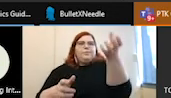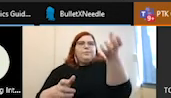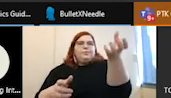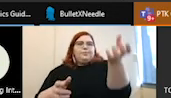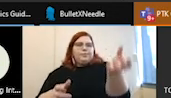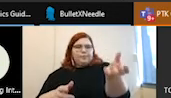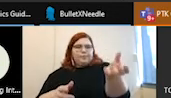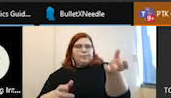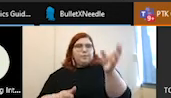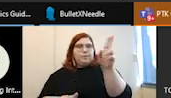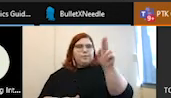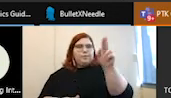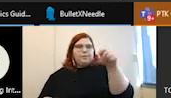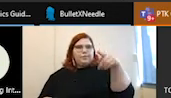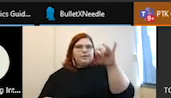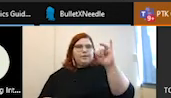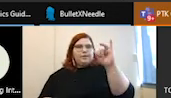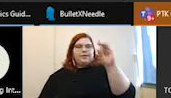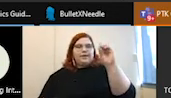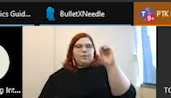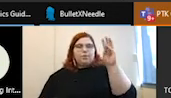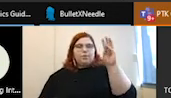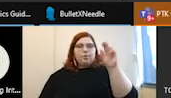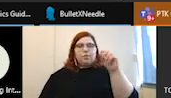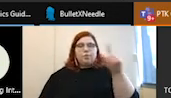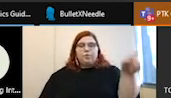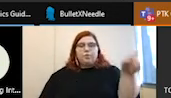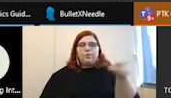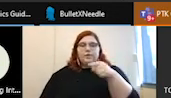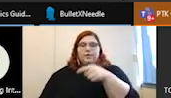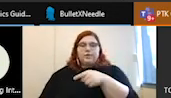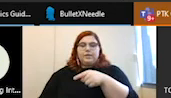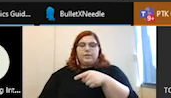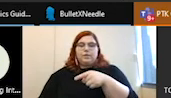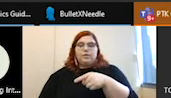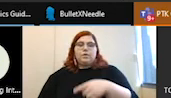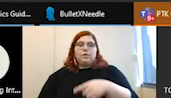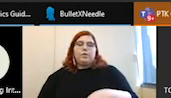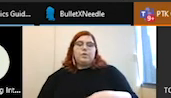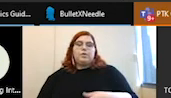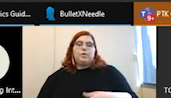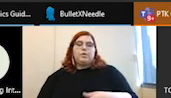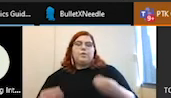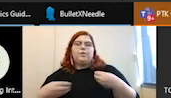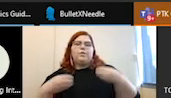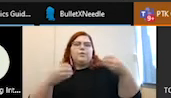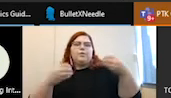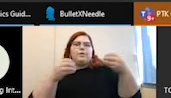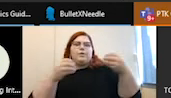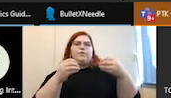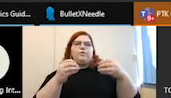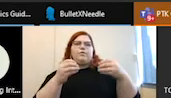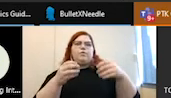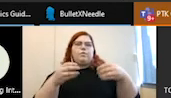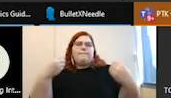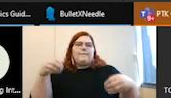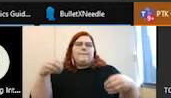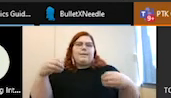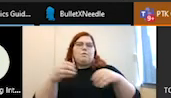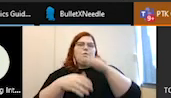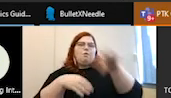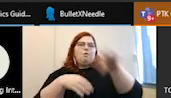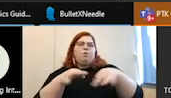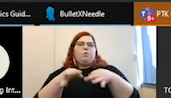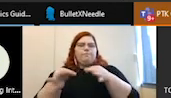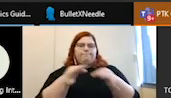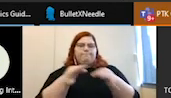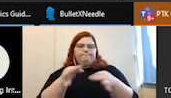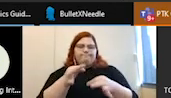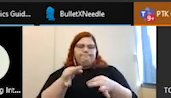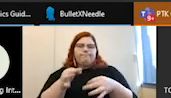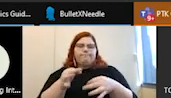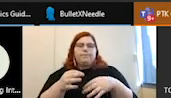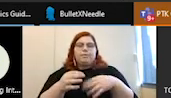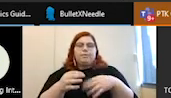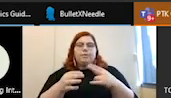We'll go over here, and I will be giving you a document with all of these instructions as well.